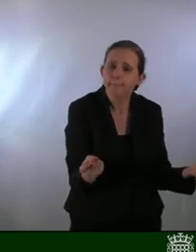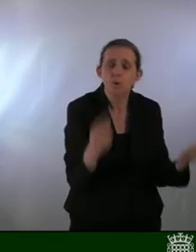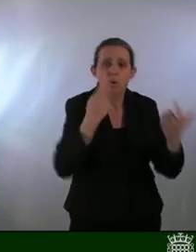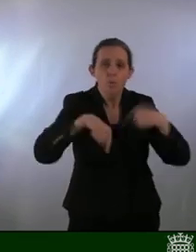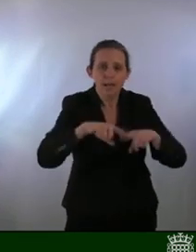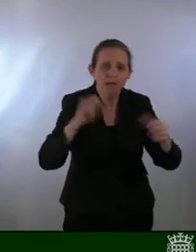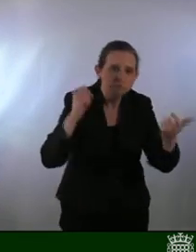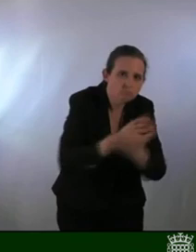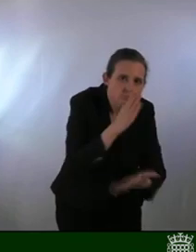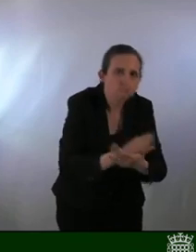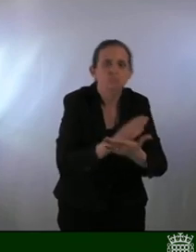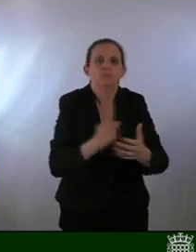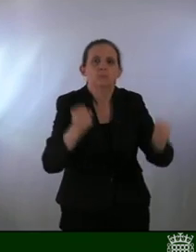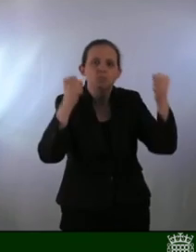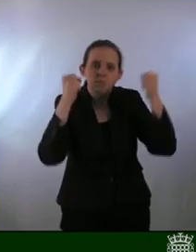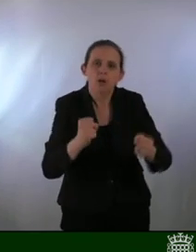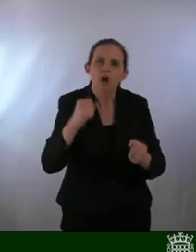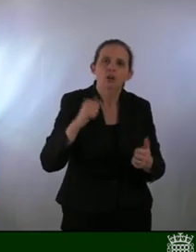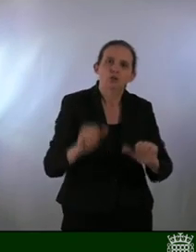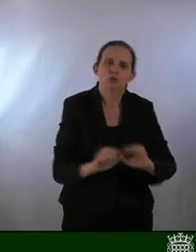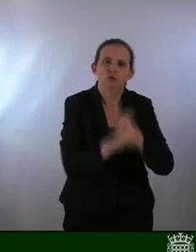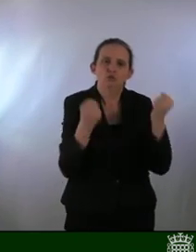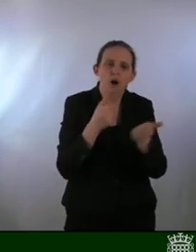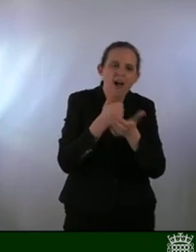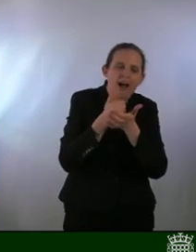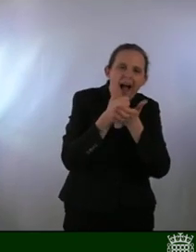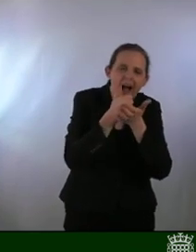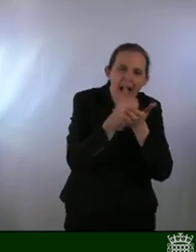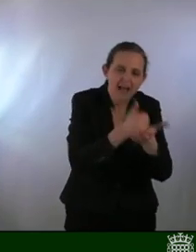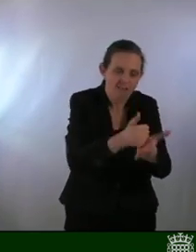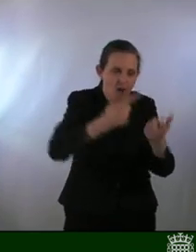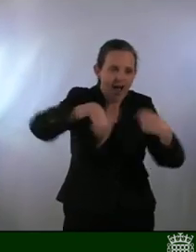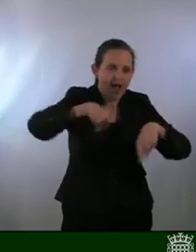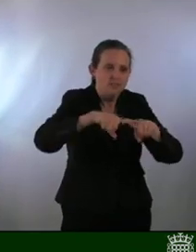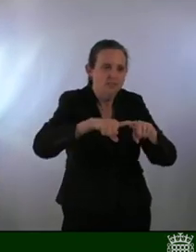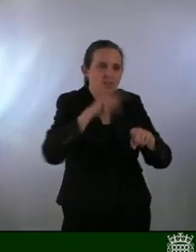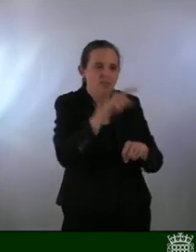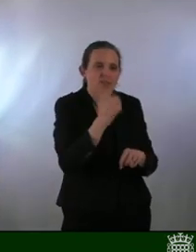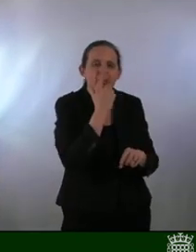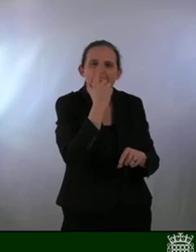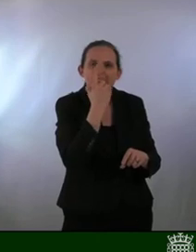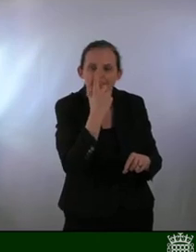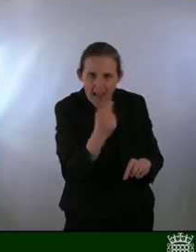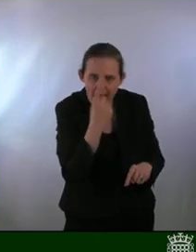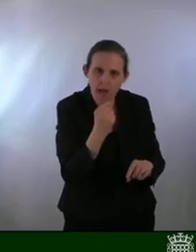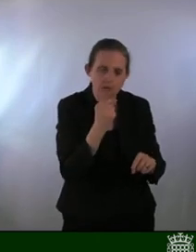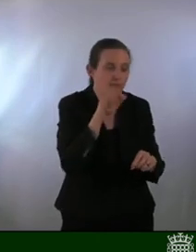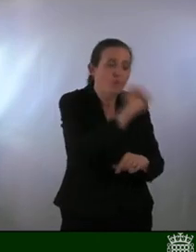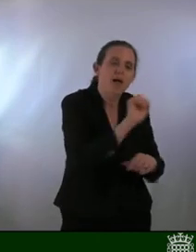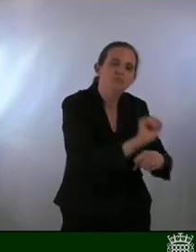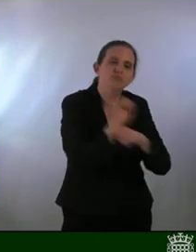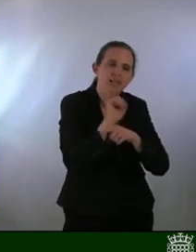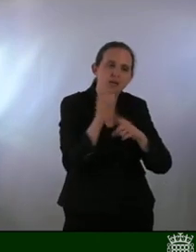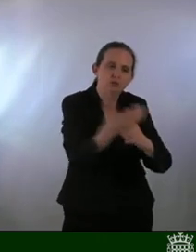that we strongly advise as opposed to advise it. And that is for their own protection,